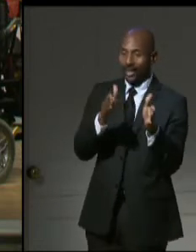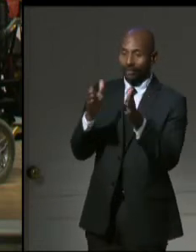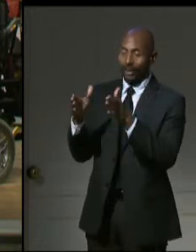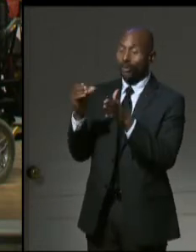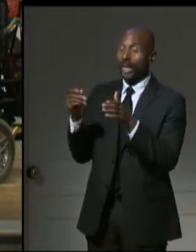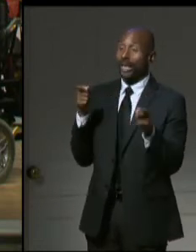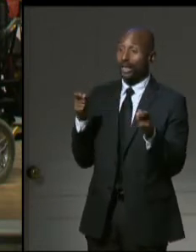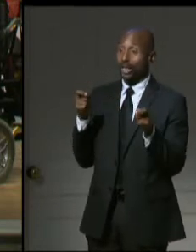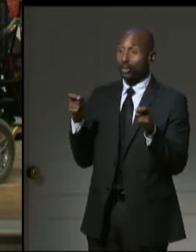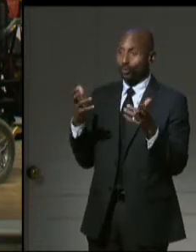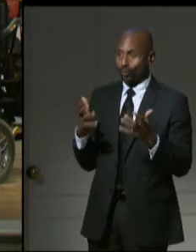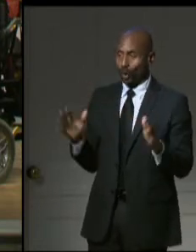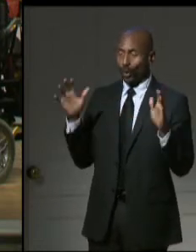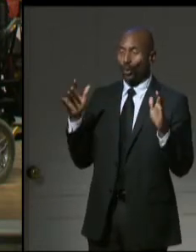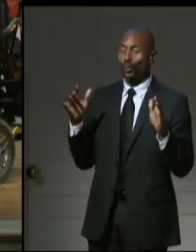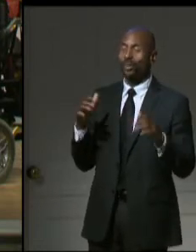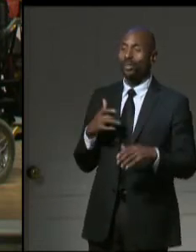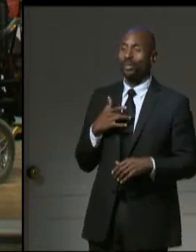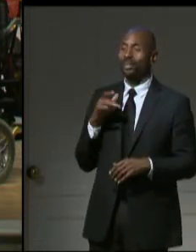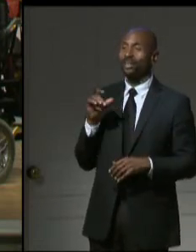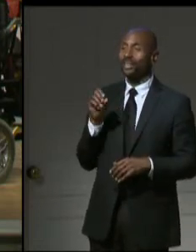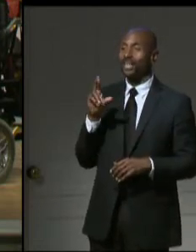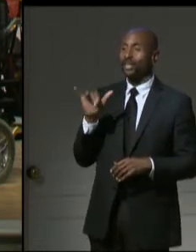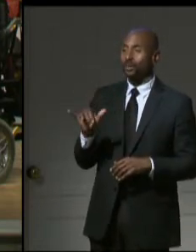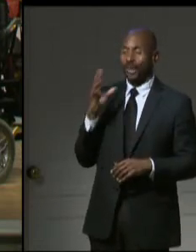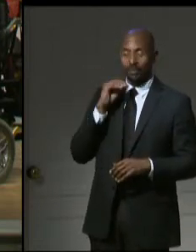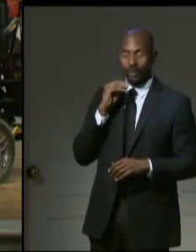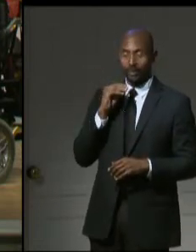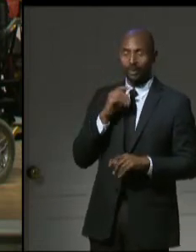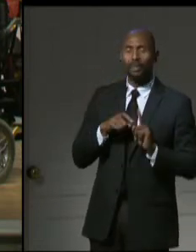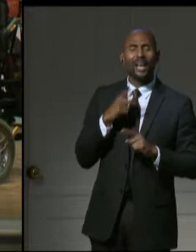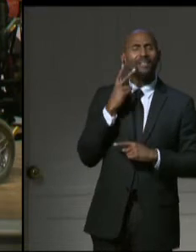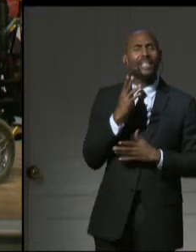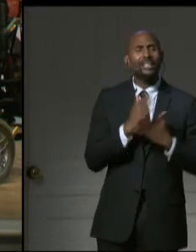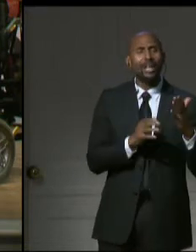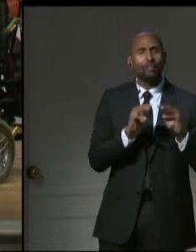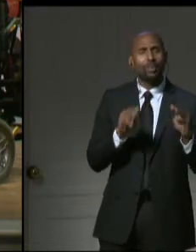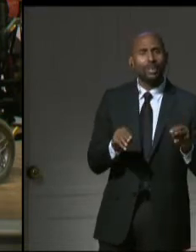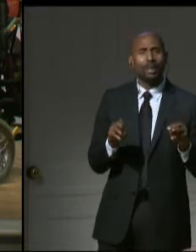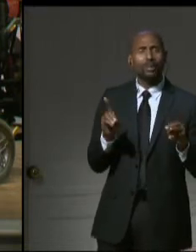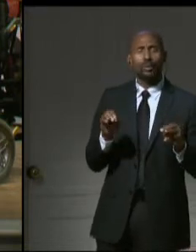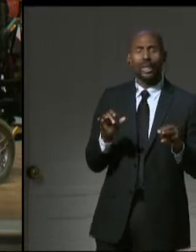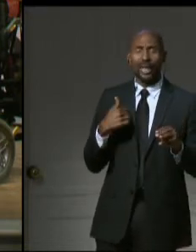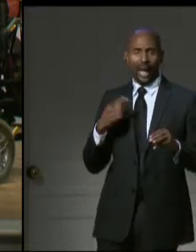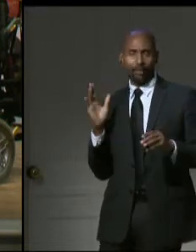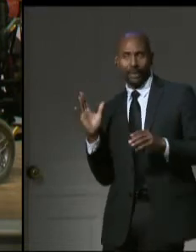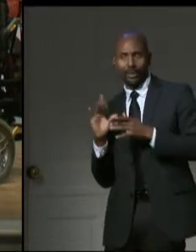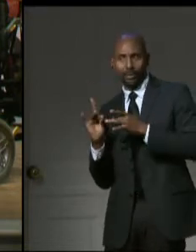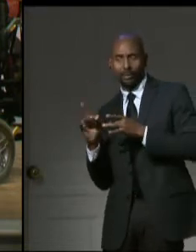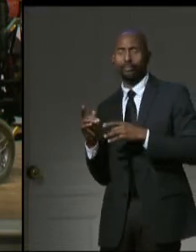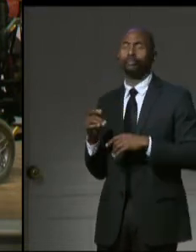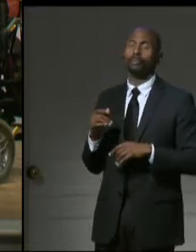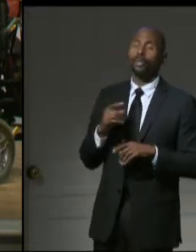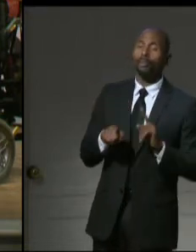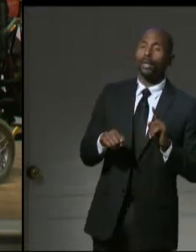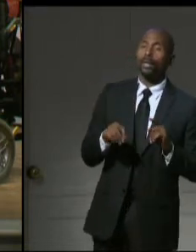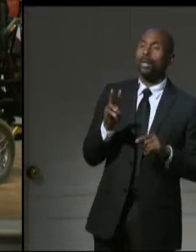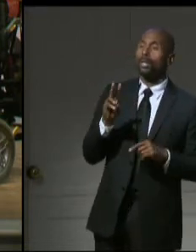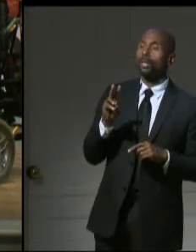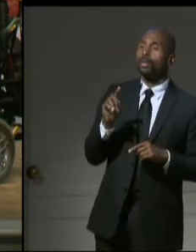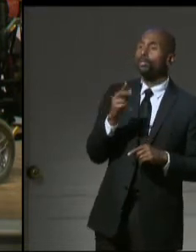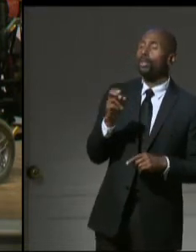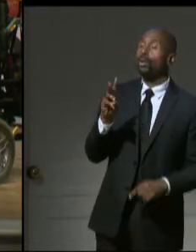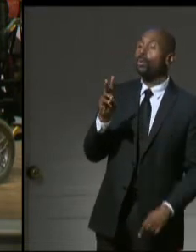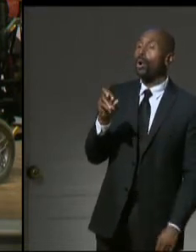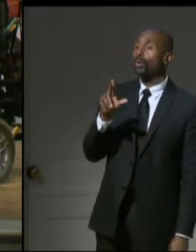experiences. But one thing that I've seen some museums do, I mentioned it briefly at the tenement, but I'll actually speak to something that the Walters Museum in Baltimore